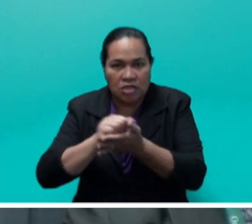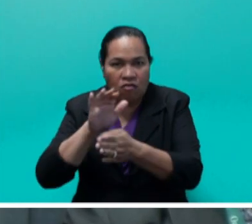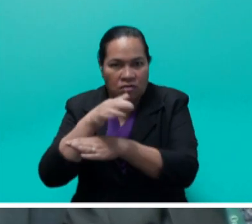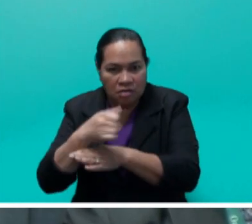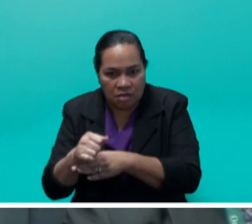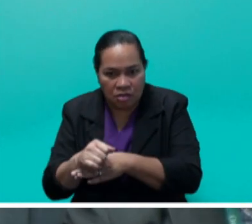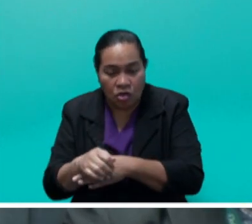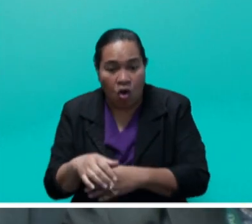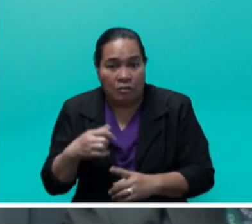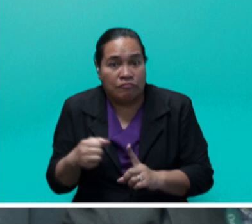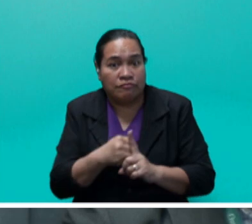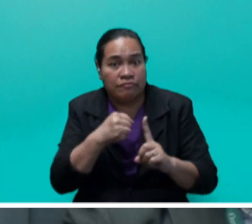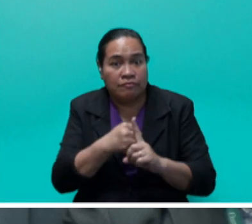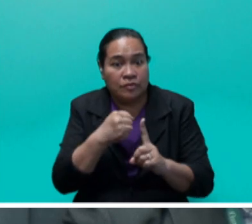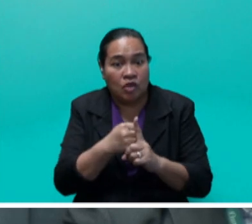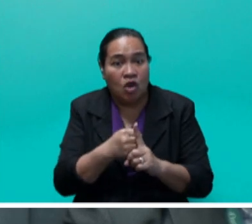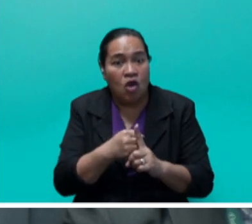elevating pressure on wild